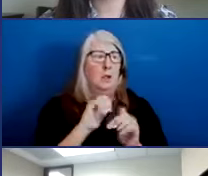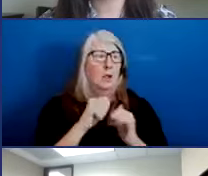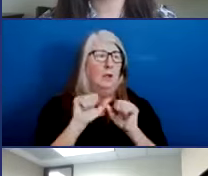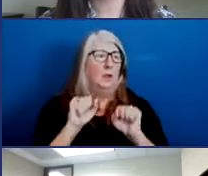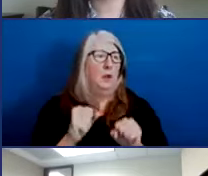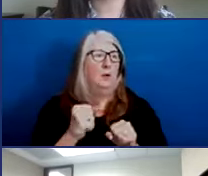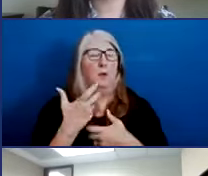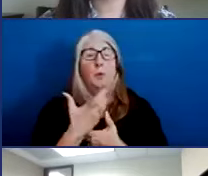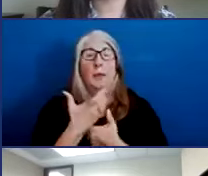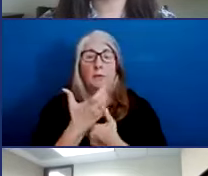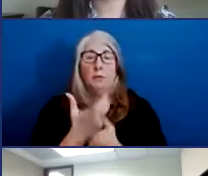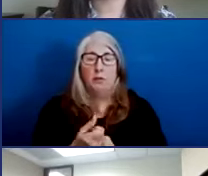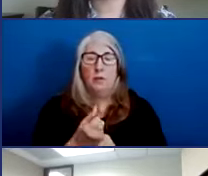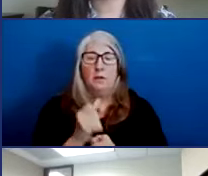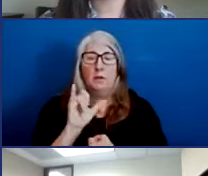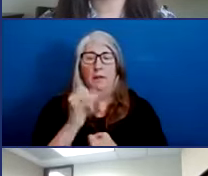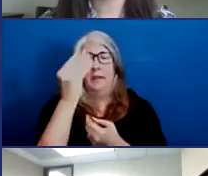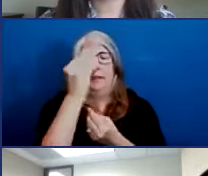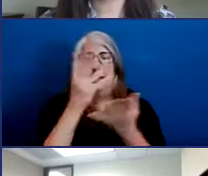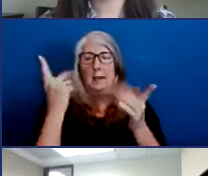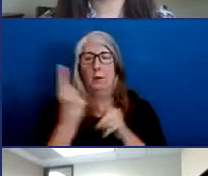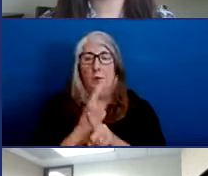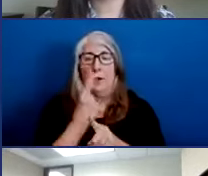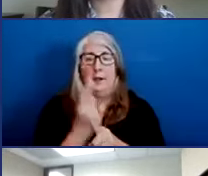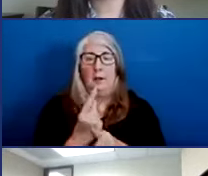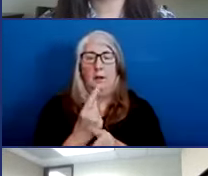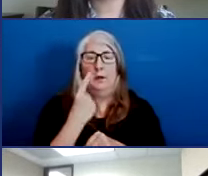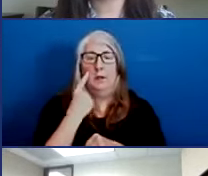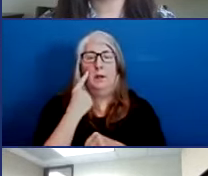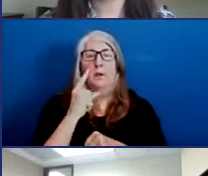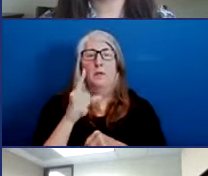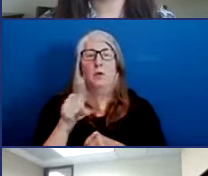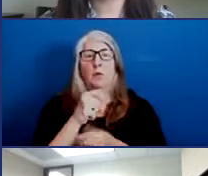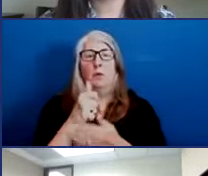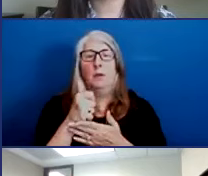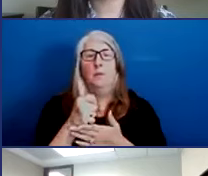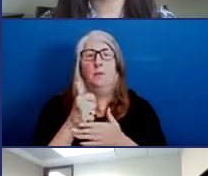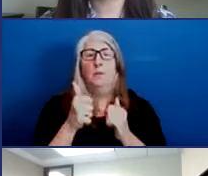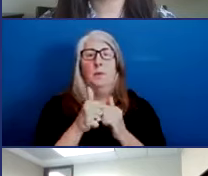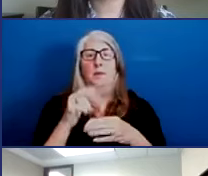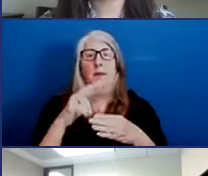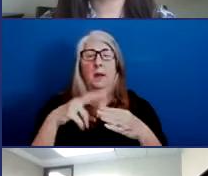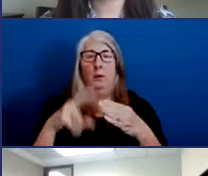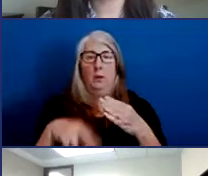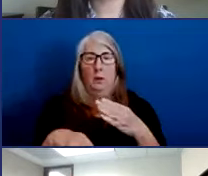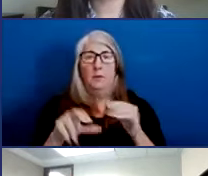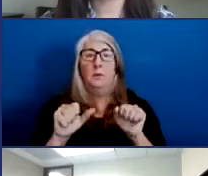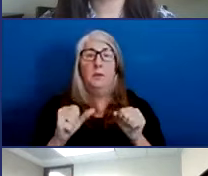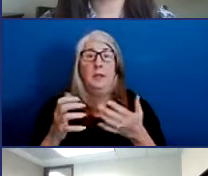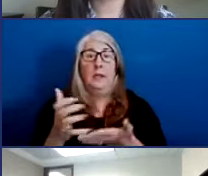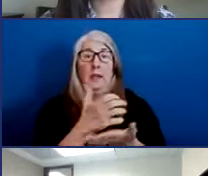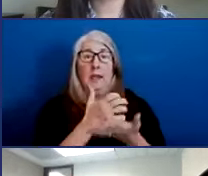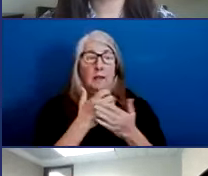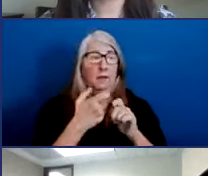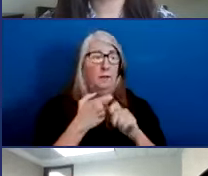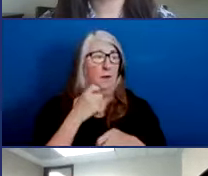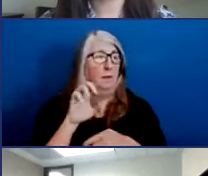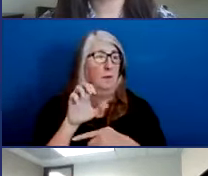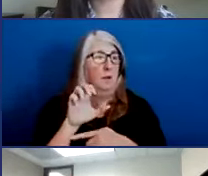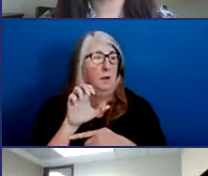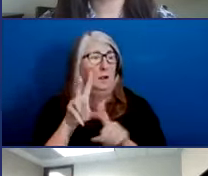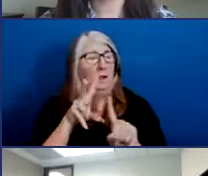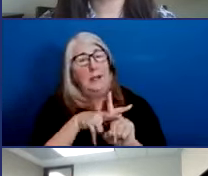trust and collect that data regularly to make impact on then the outcomes that we can gather from claims data and